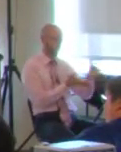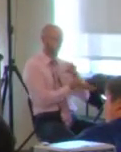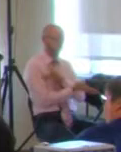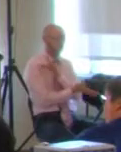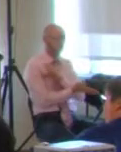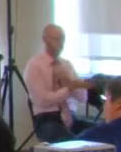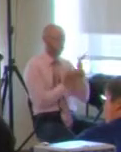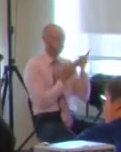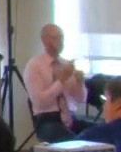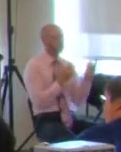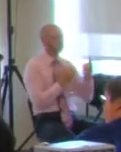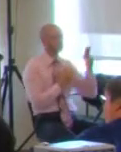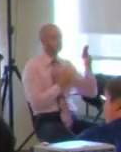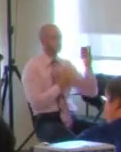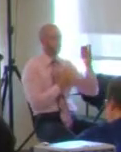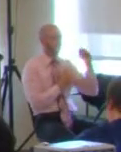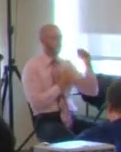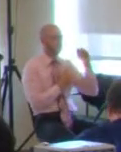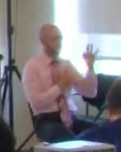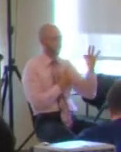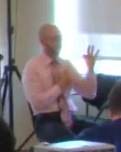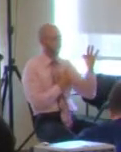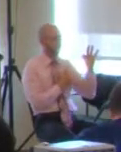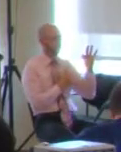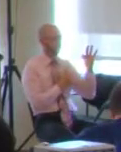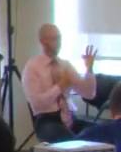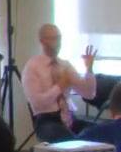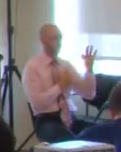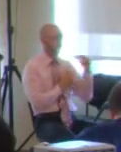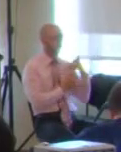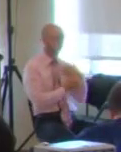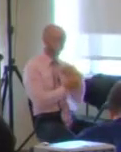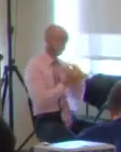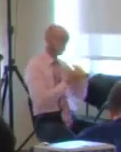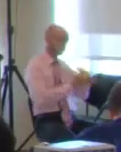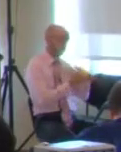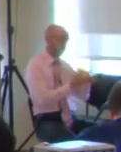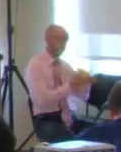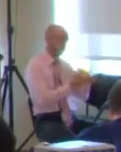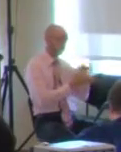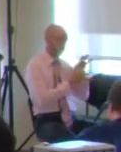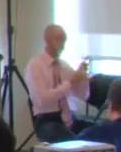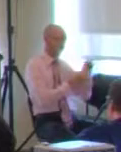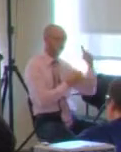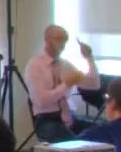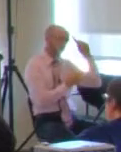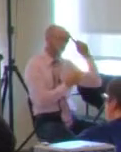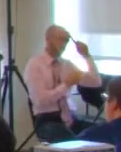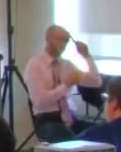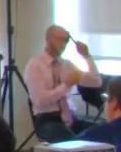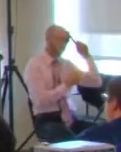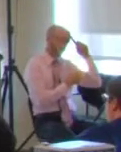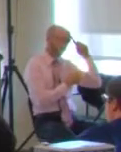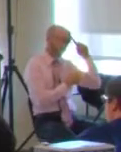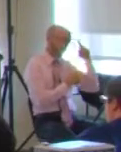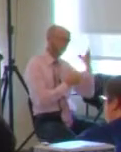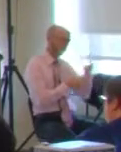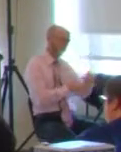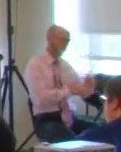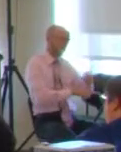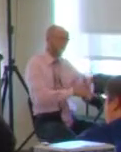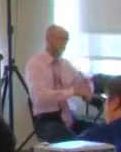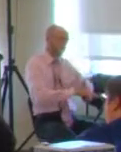clinical programs like UCSF PART study that has a cognitive remediation study and can provide some things in terms of